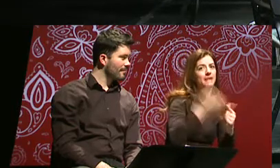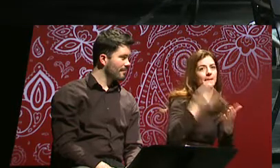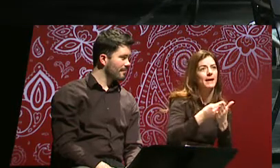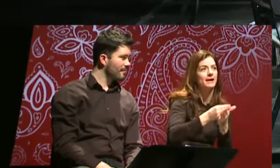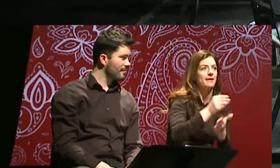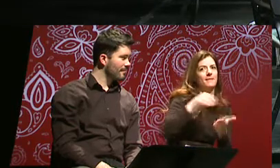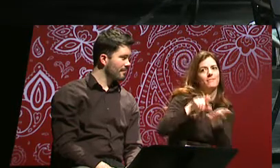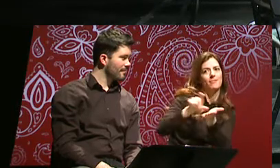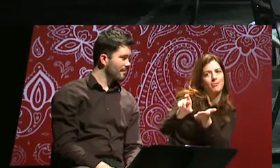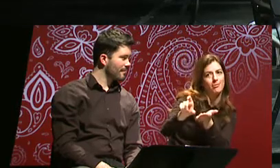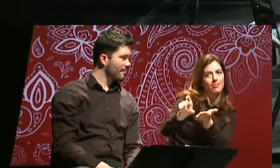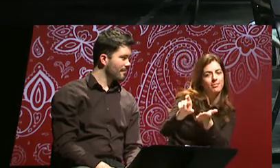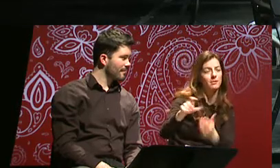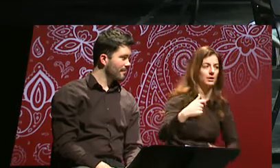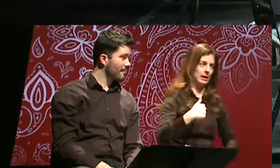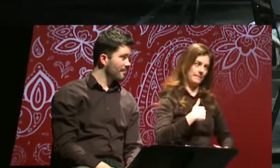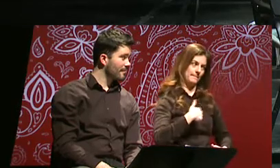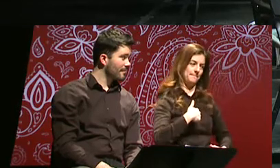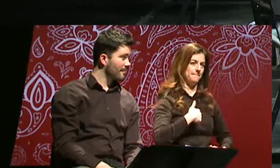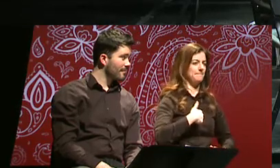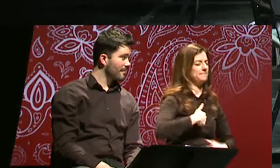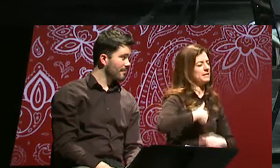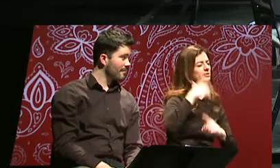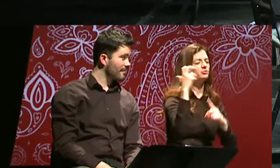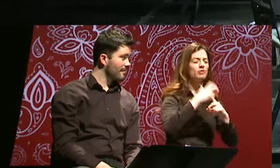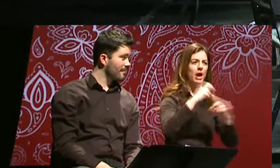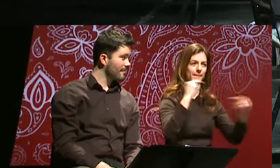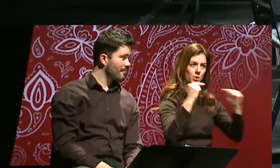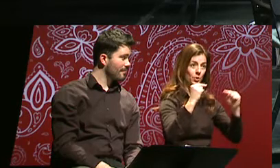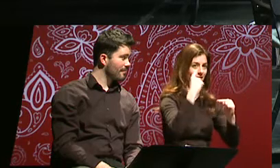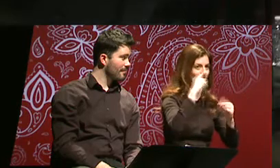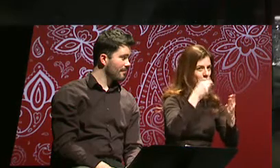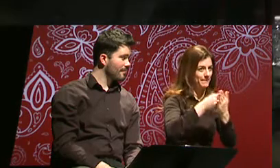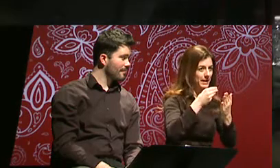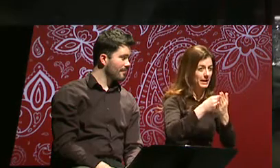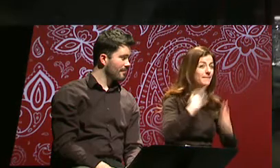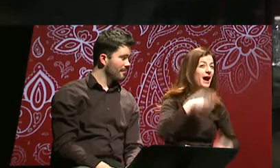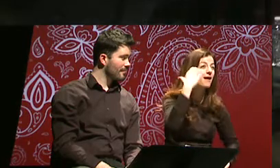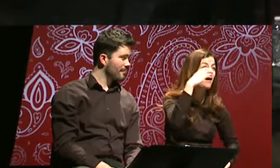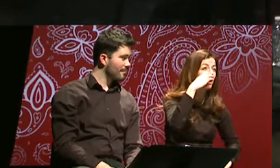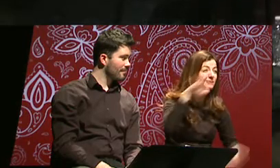master negotiator at family weddings. At my cousin's wedding, we rake in